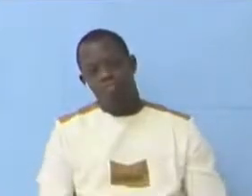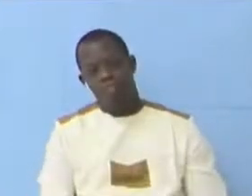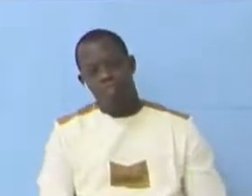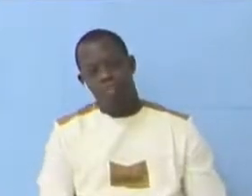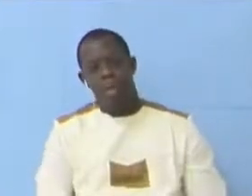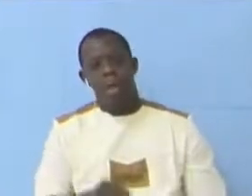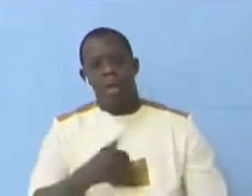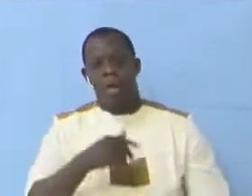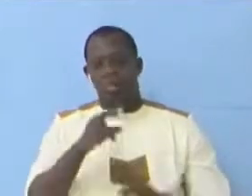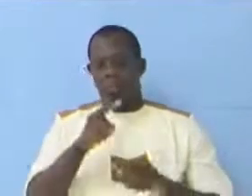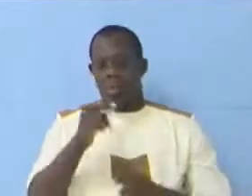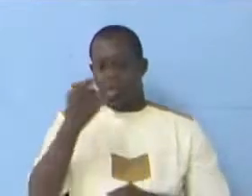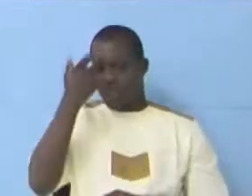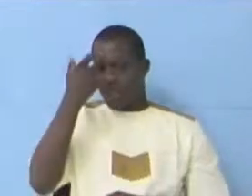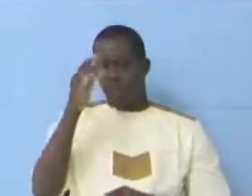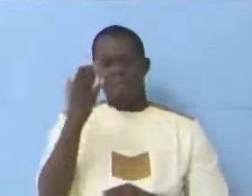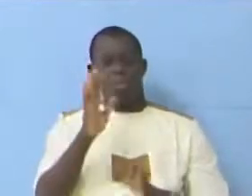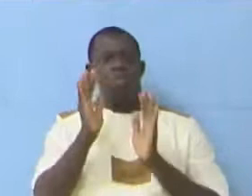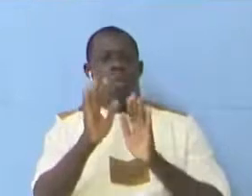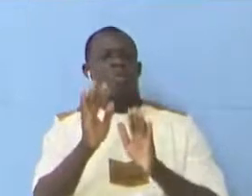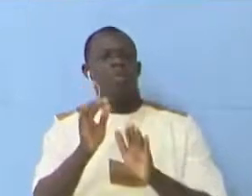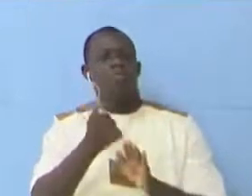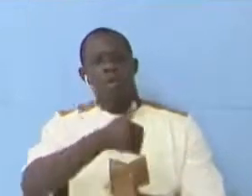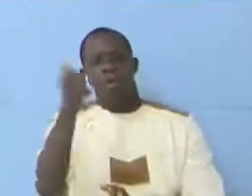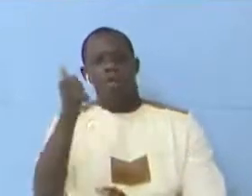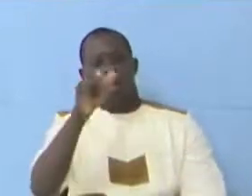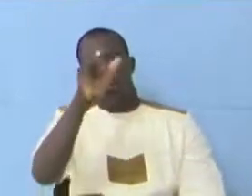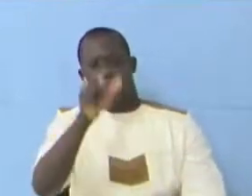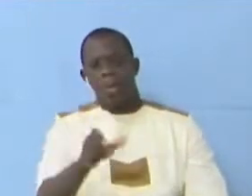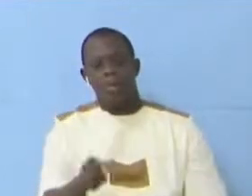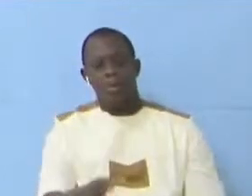So I thought we were waiting for somebody. Then